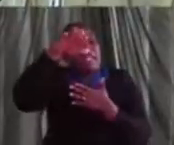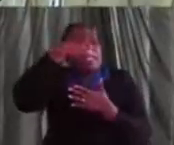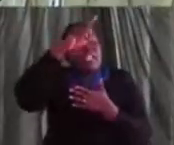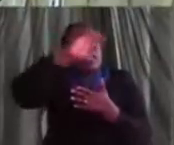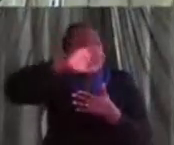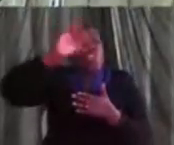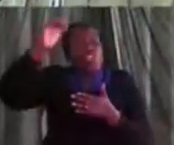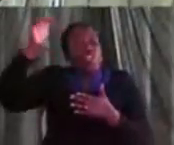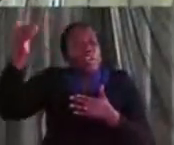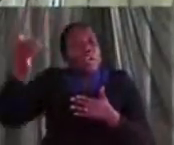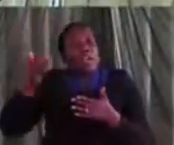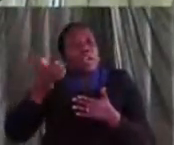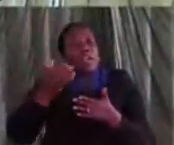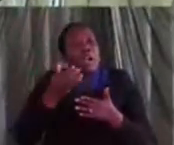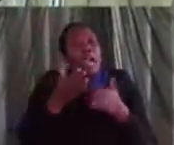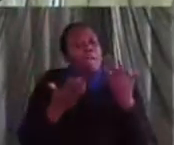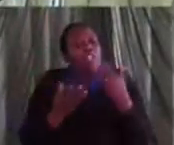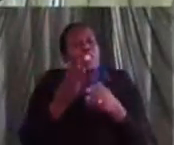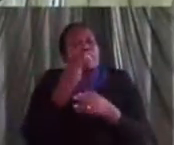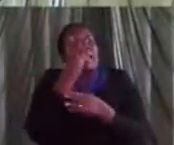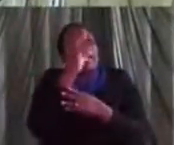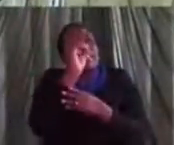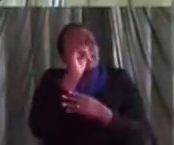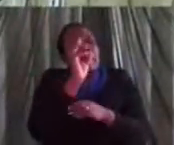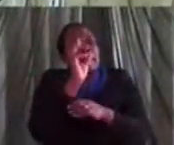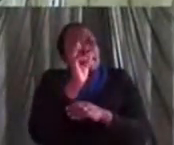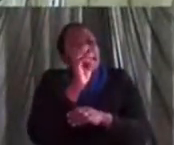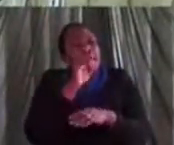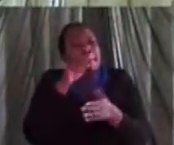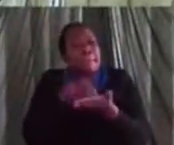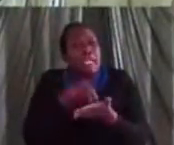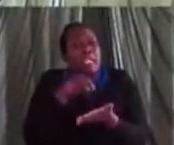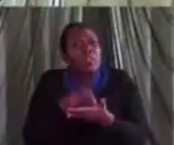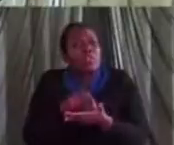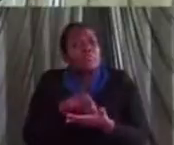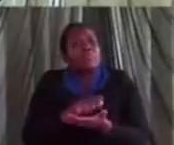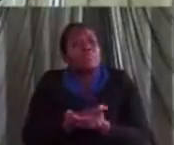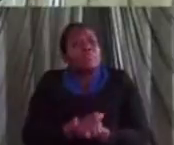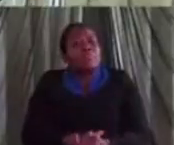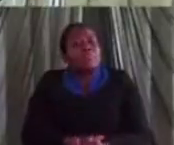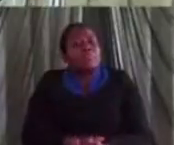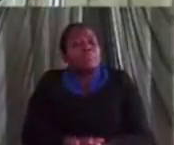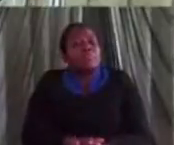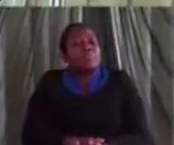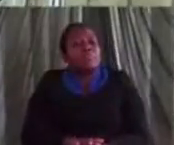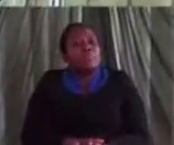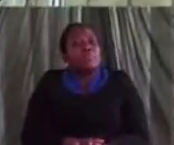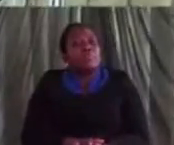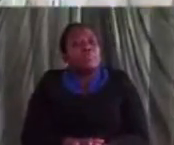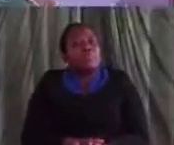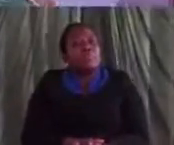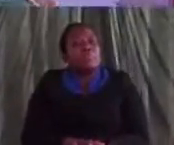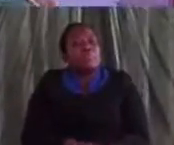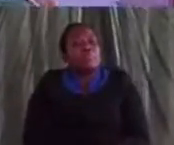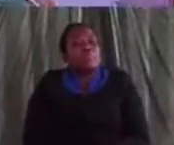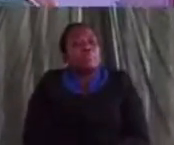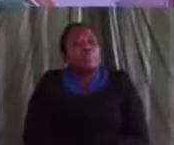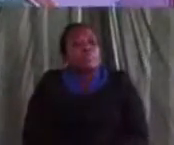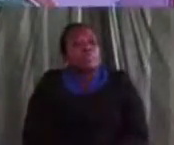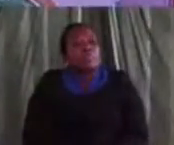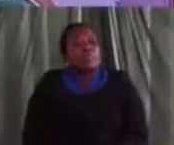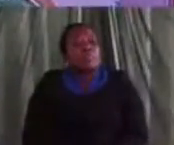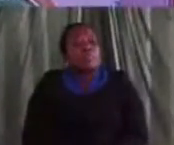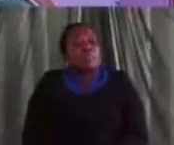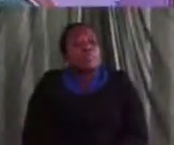worth 30 million. That is not a new property. Good. Please ask your question and finish so that I